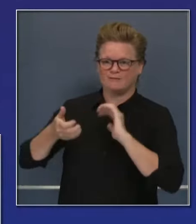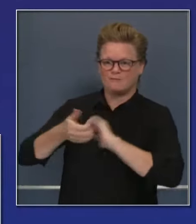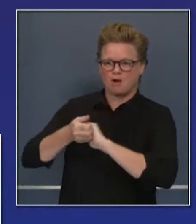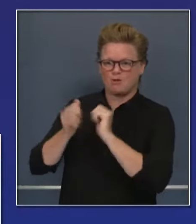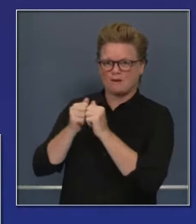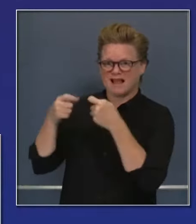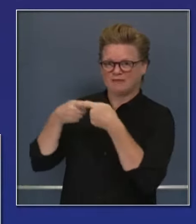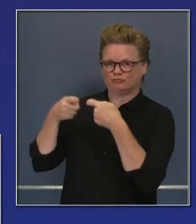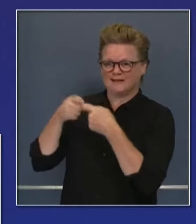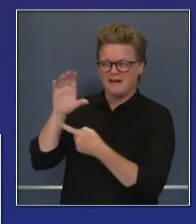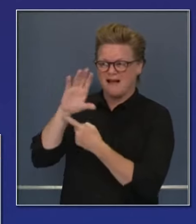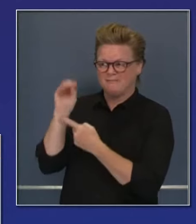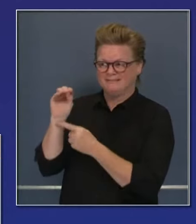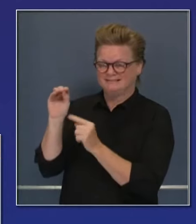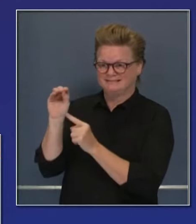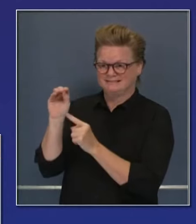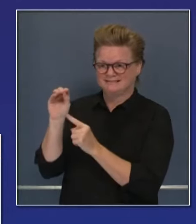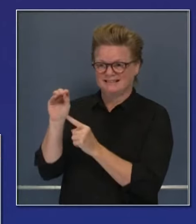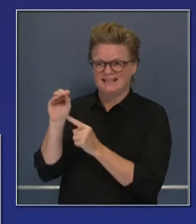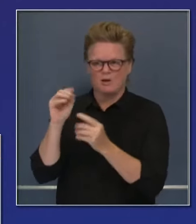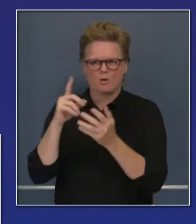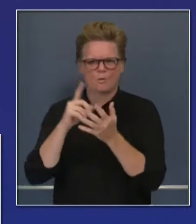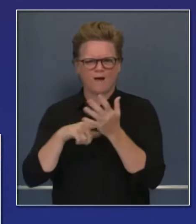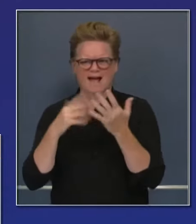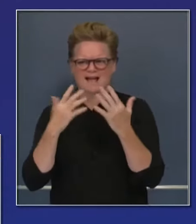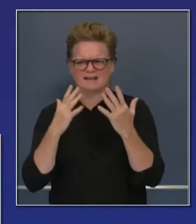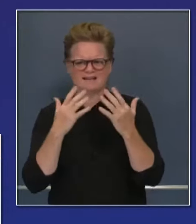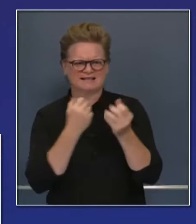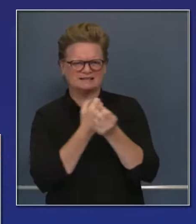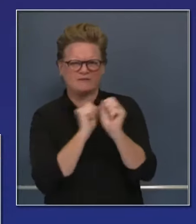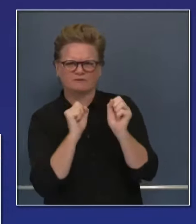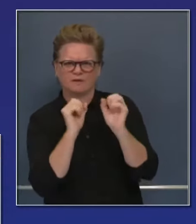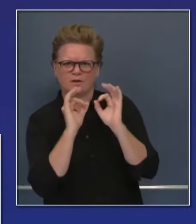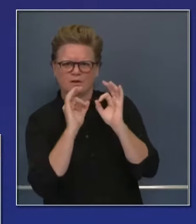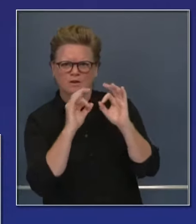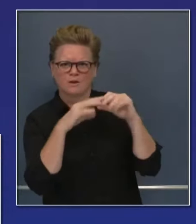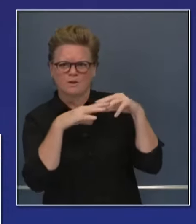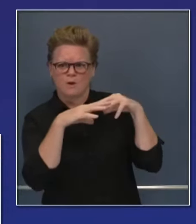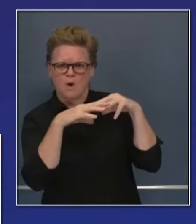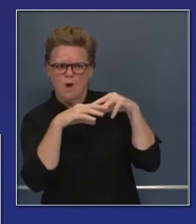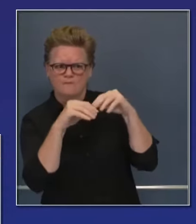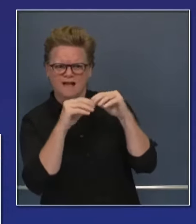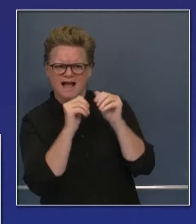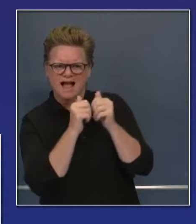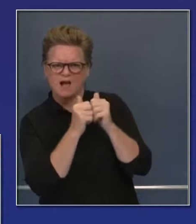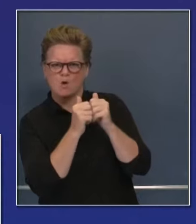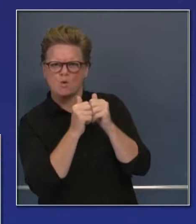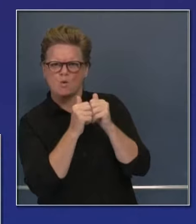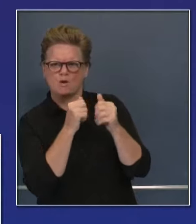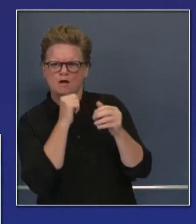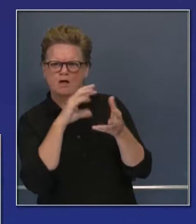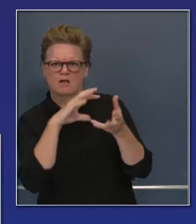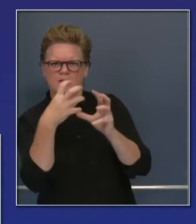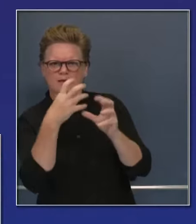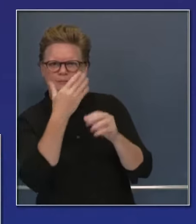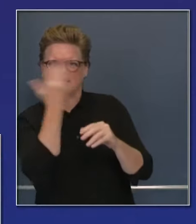determination of safety shutoffs as a preventative measure to address their concerns around high winds,